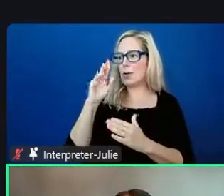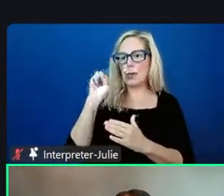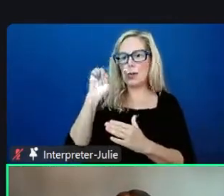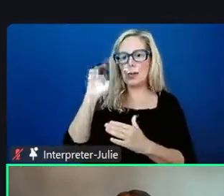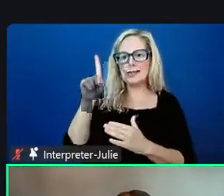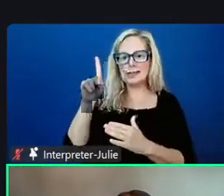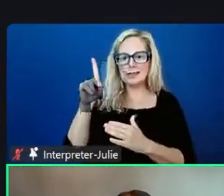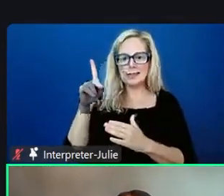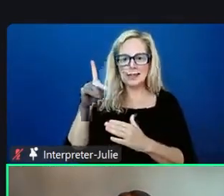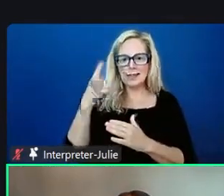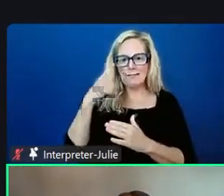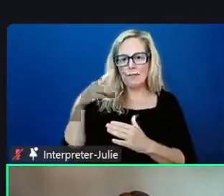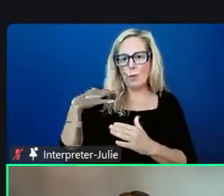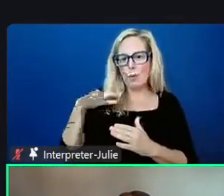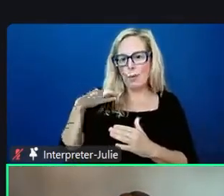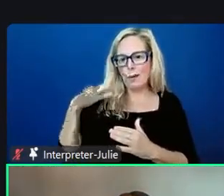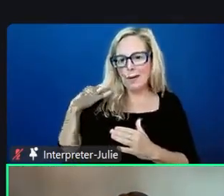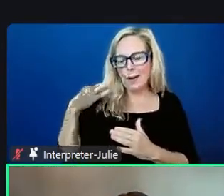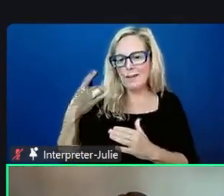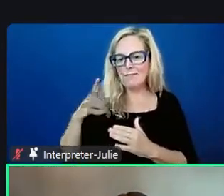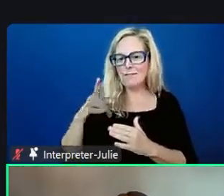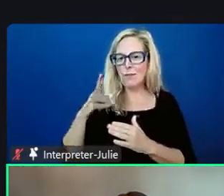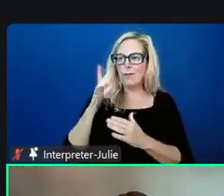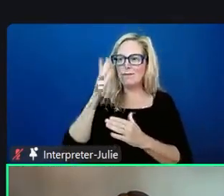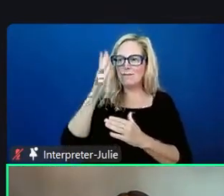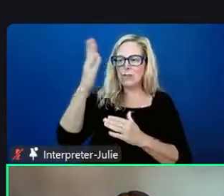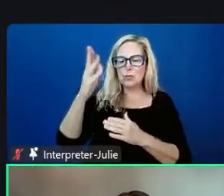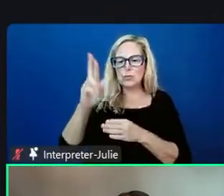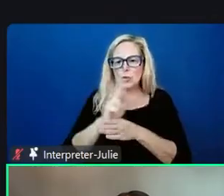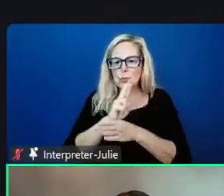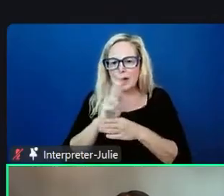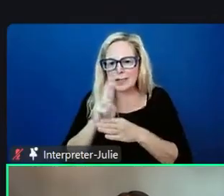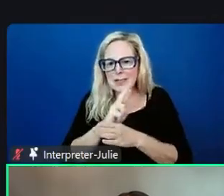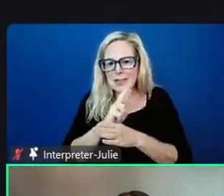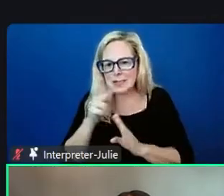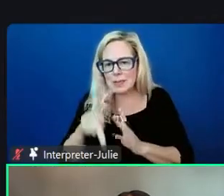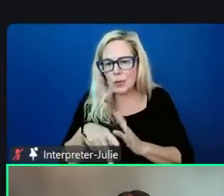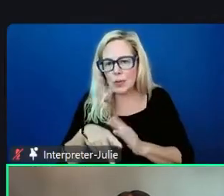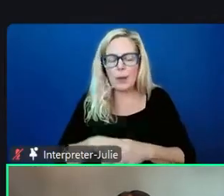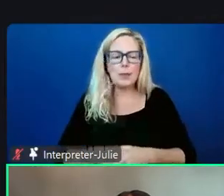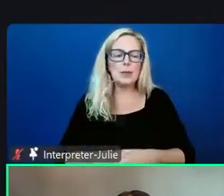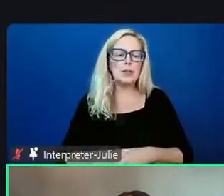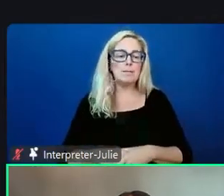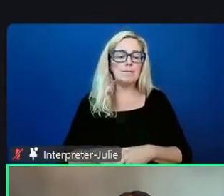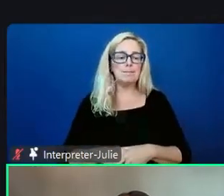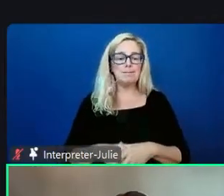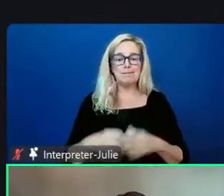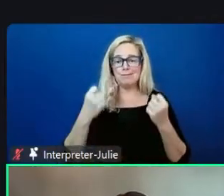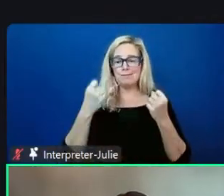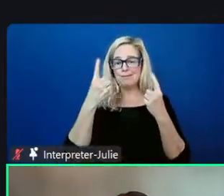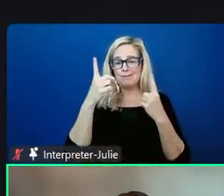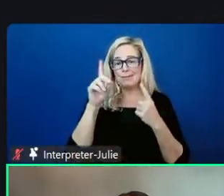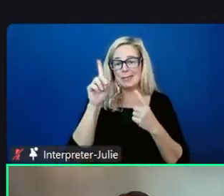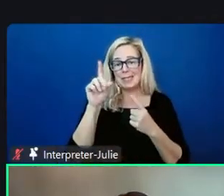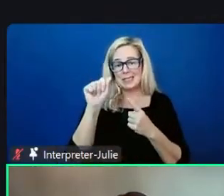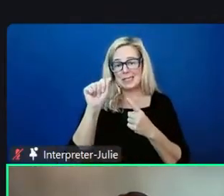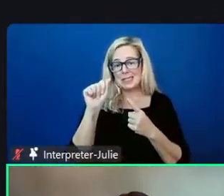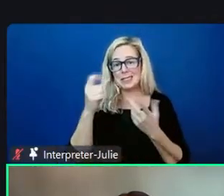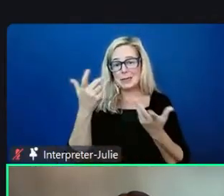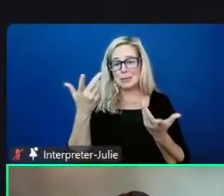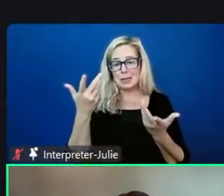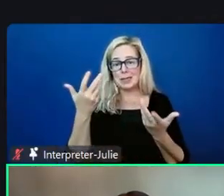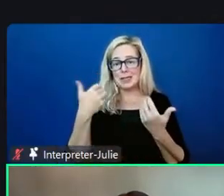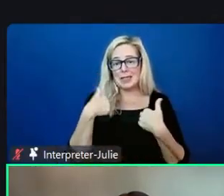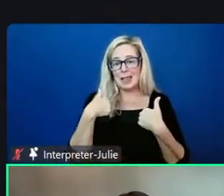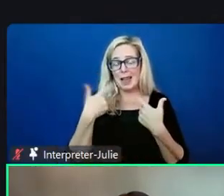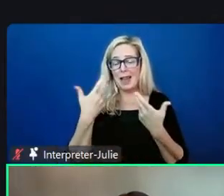programs. Financial strain is also one of the least talked about barriers. Disability comes with real cost, like testing,